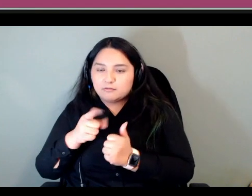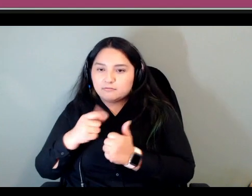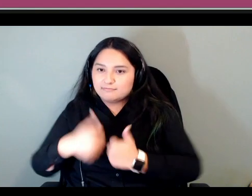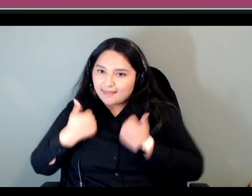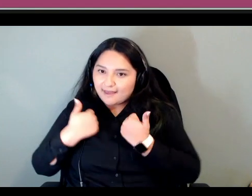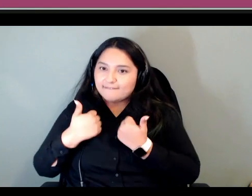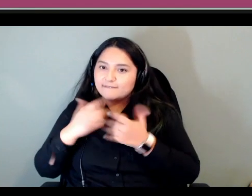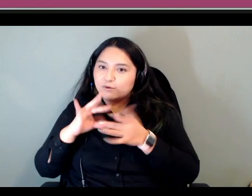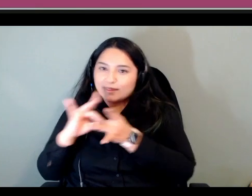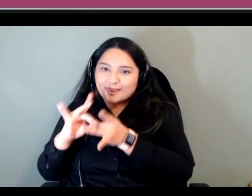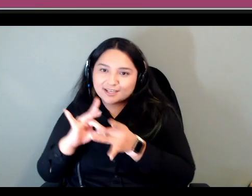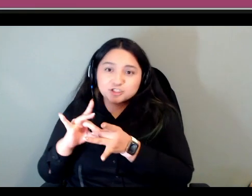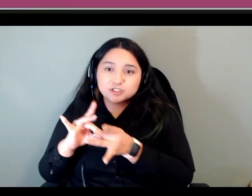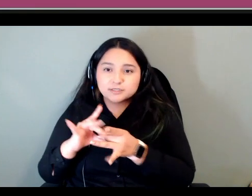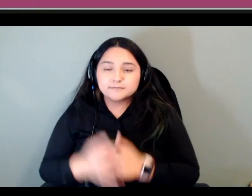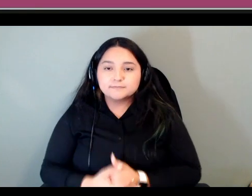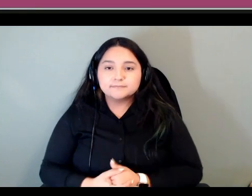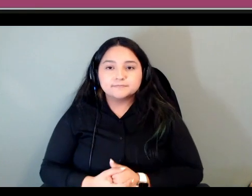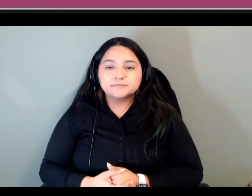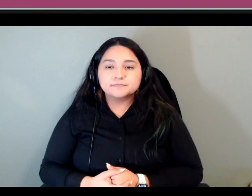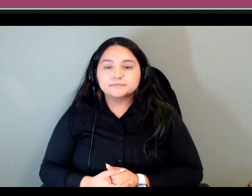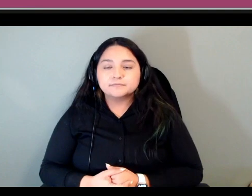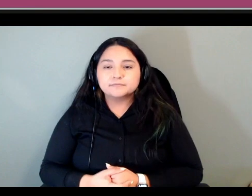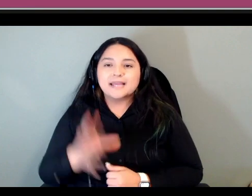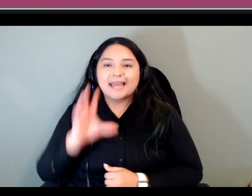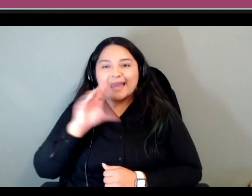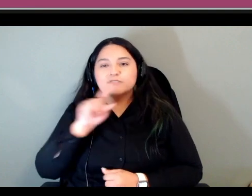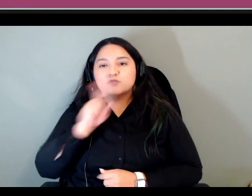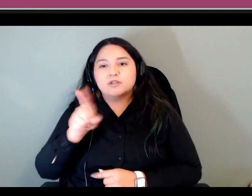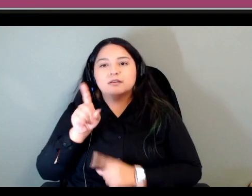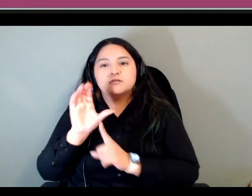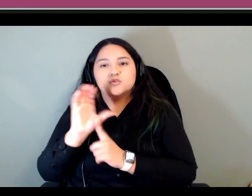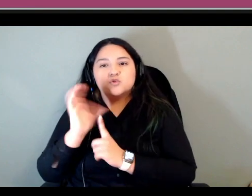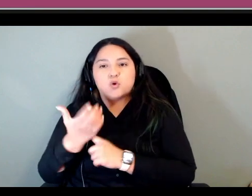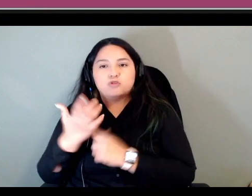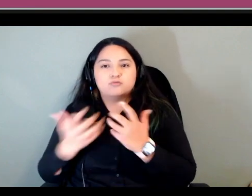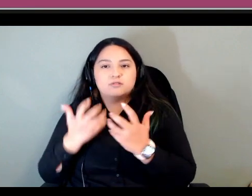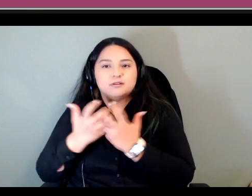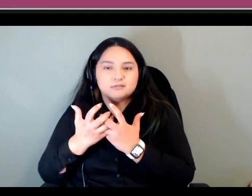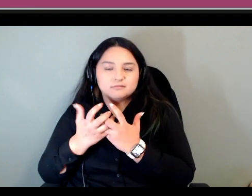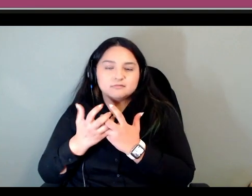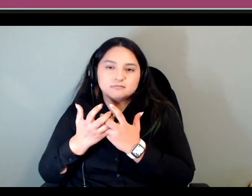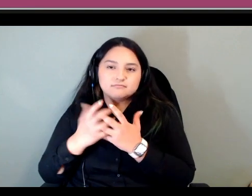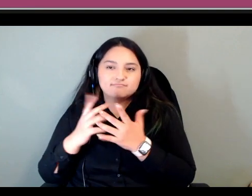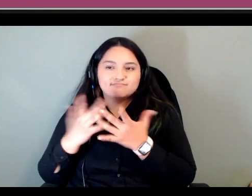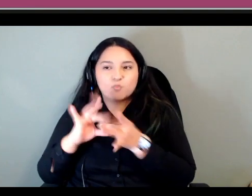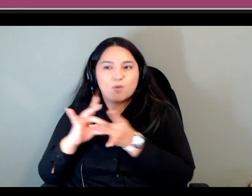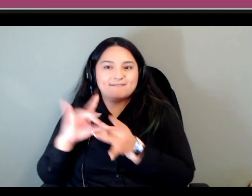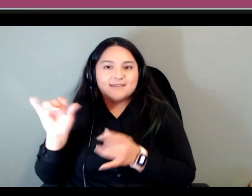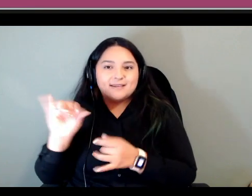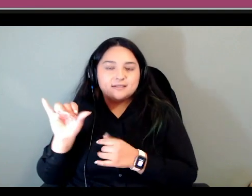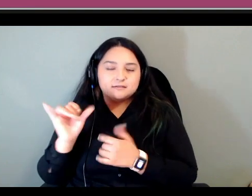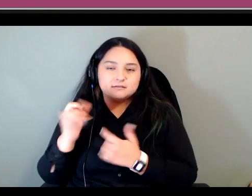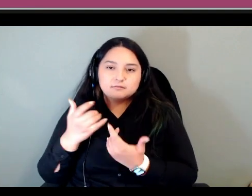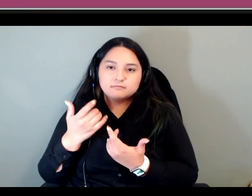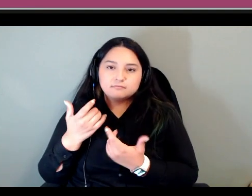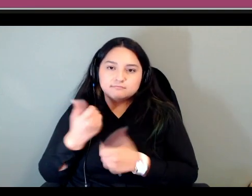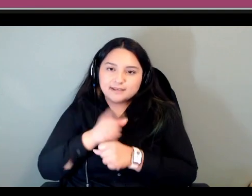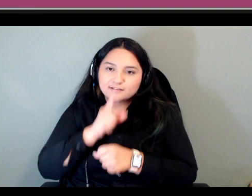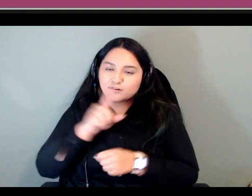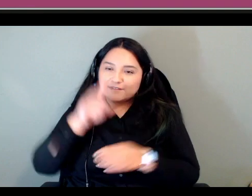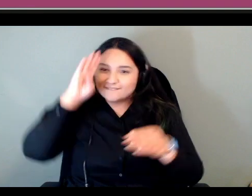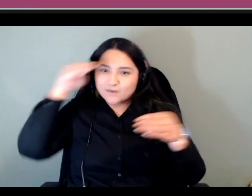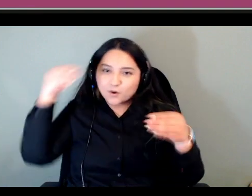older relations, and that it's culturally relevant. So again, focusing on the